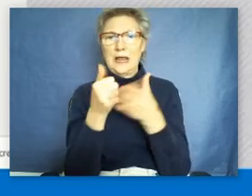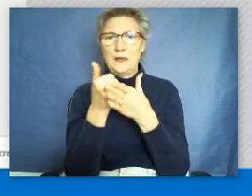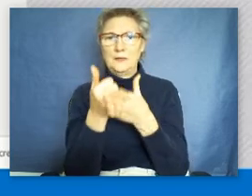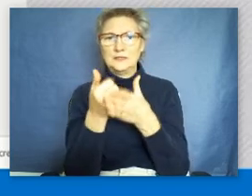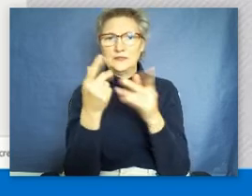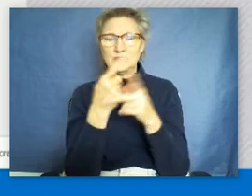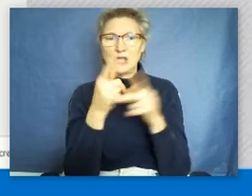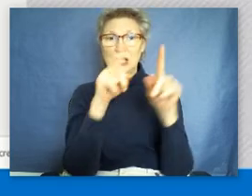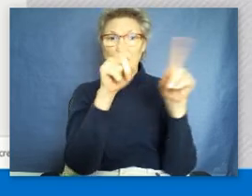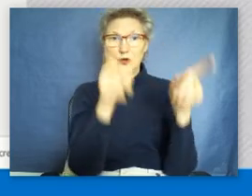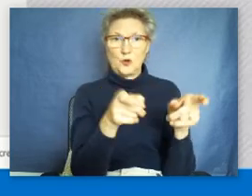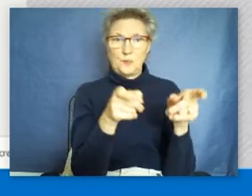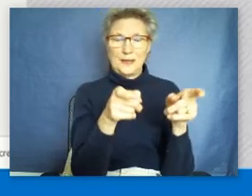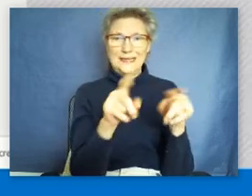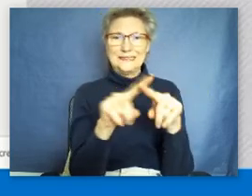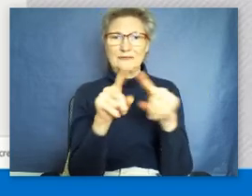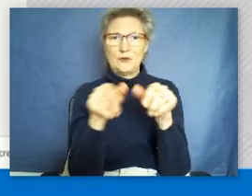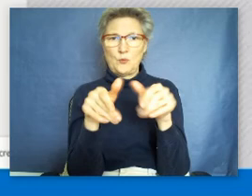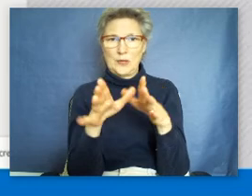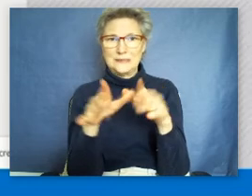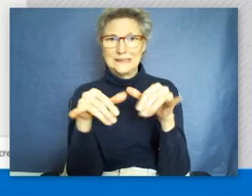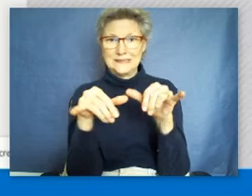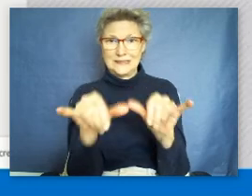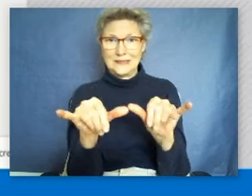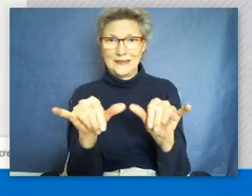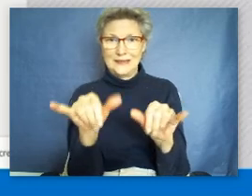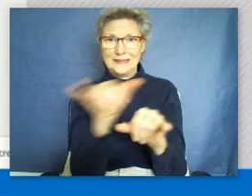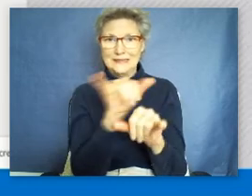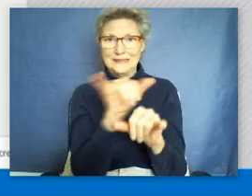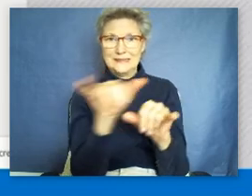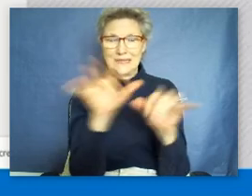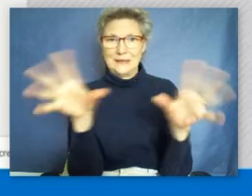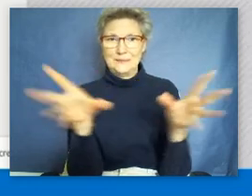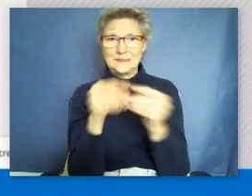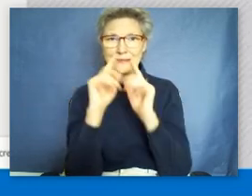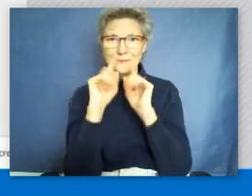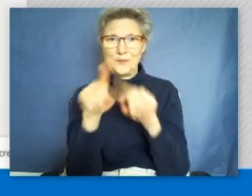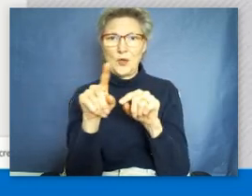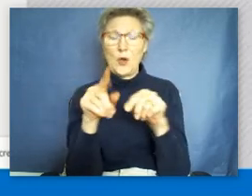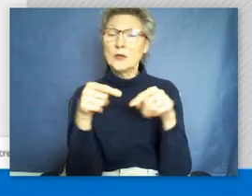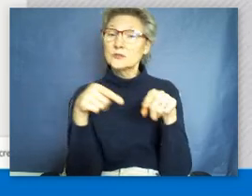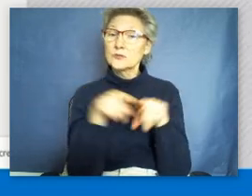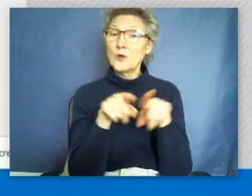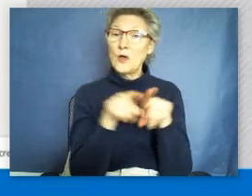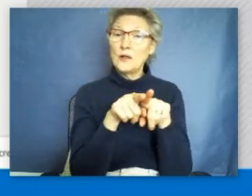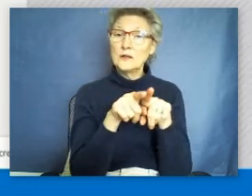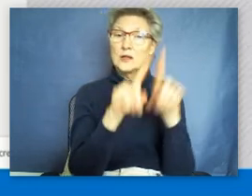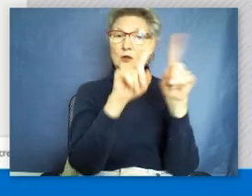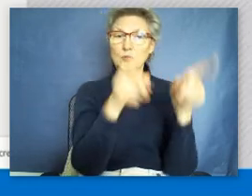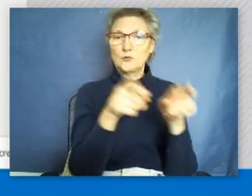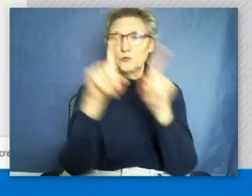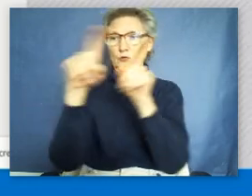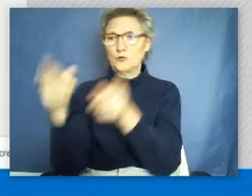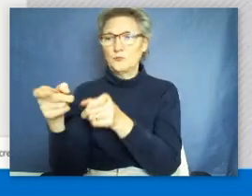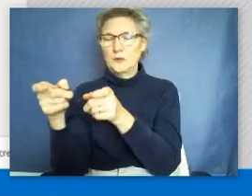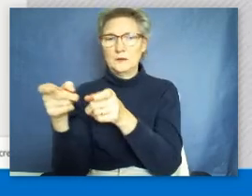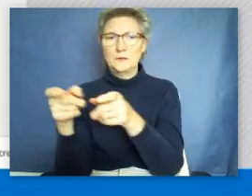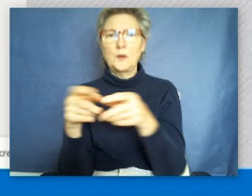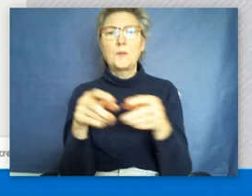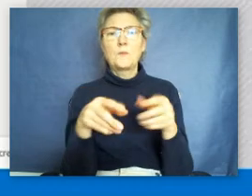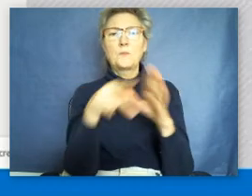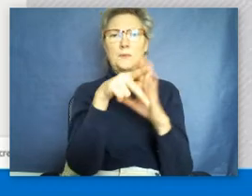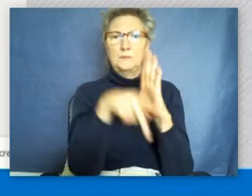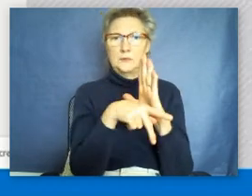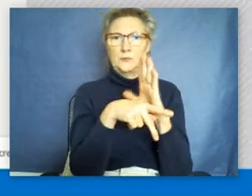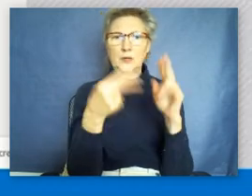can group add-ins in different ways and still get the same sum. This is also called the grouping property. We're going